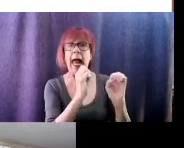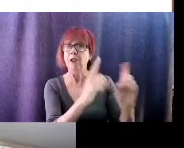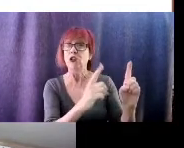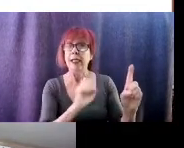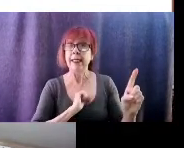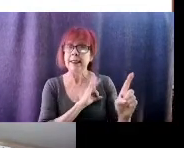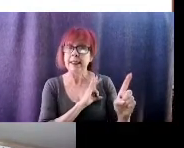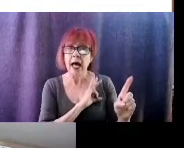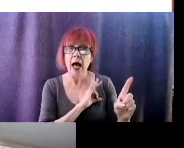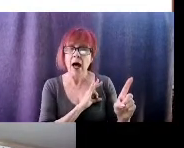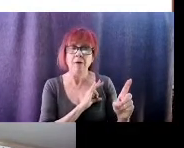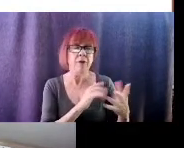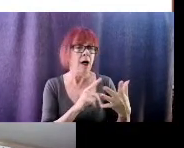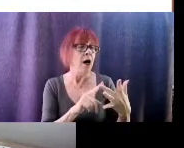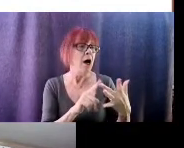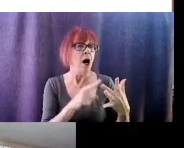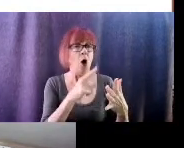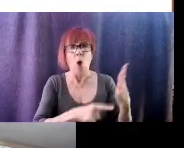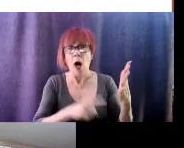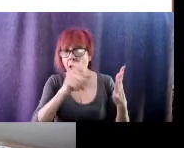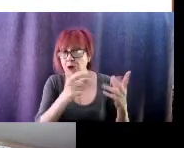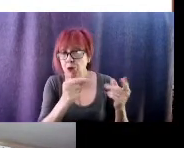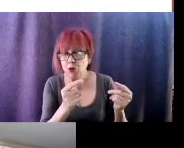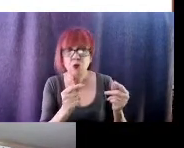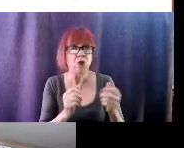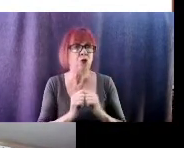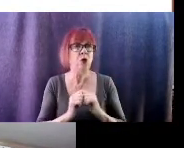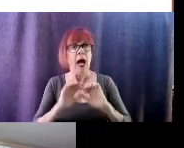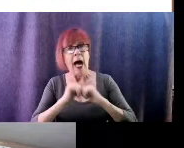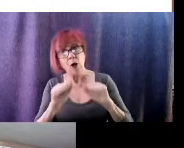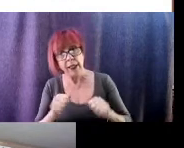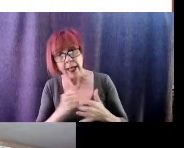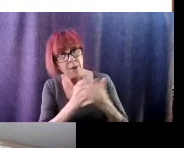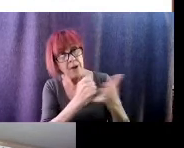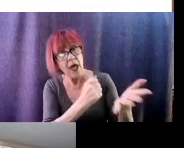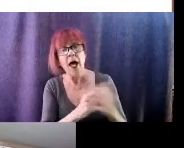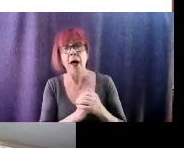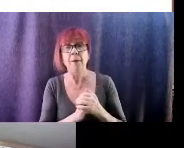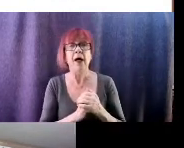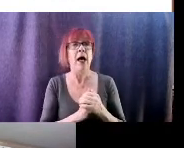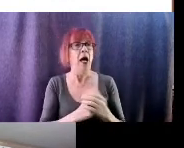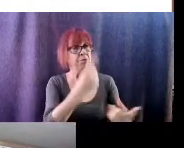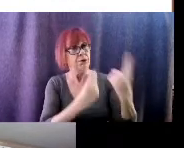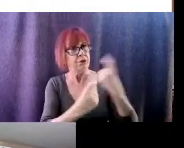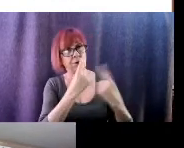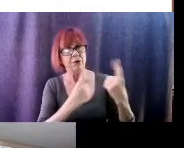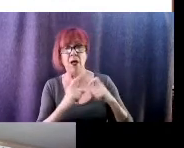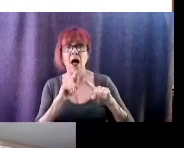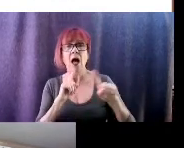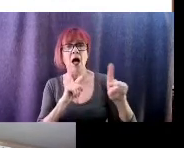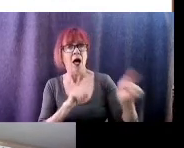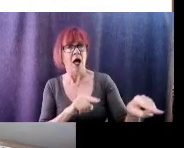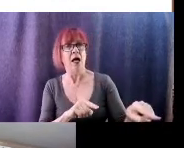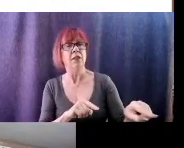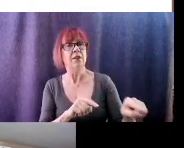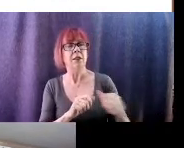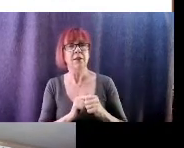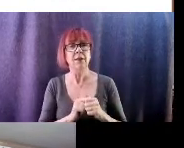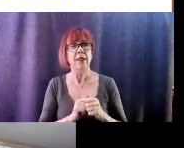to participate, and then you want to talk to employees, answer any questions, and get a good idea on schedule.